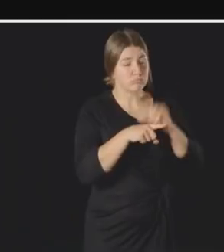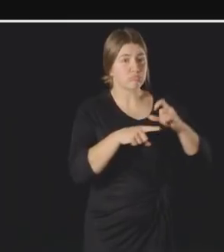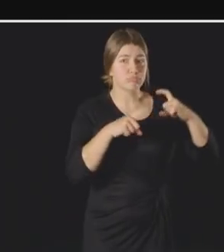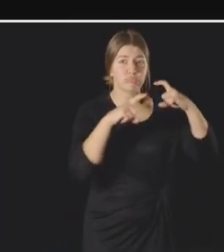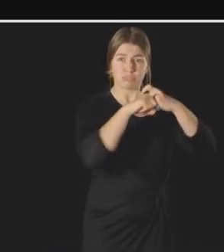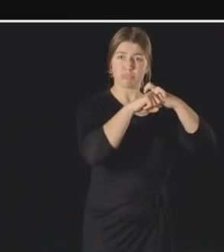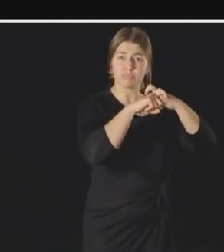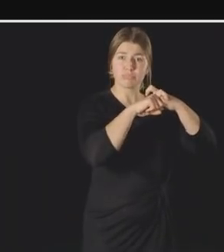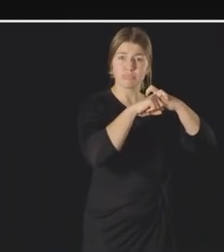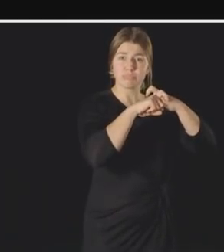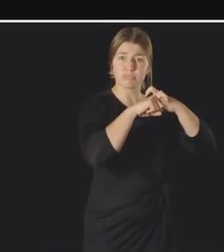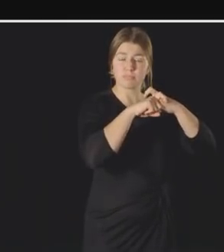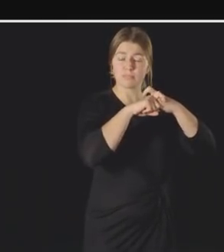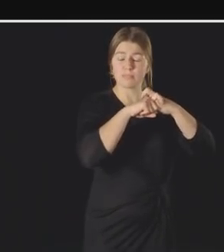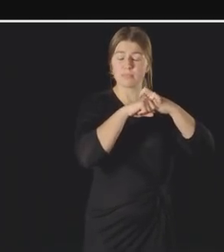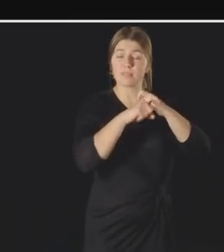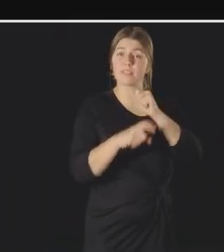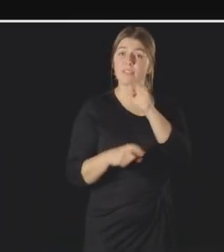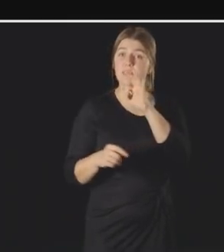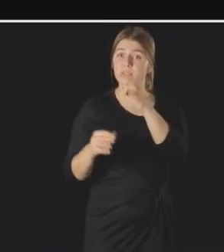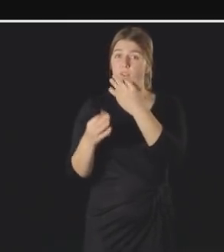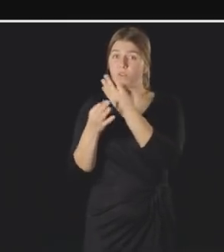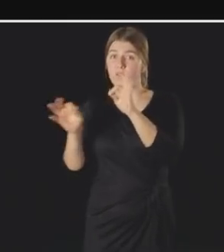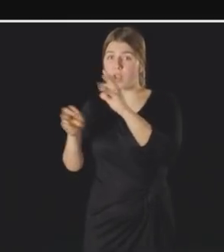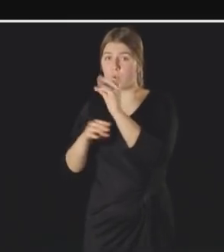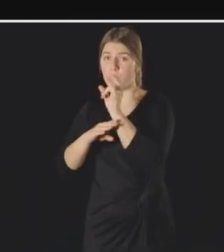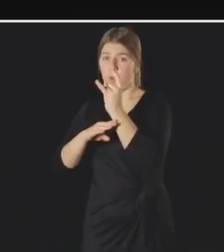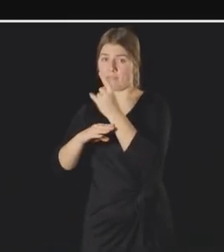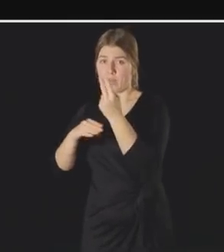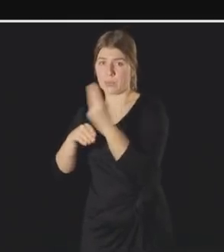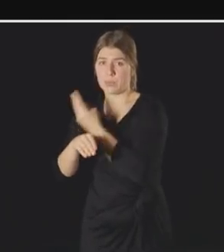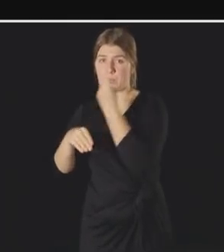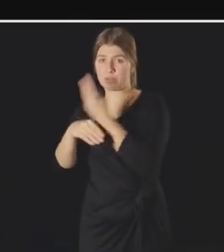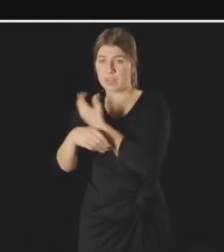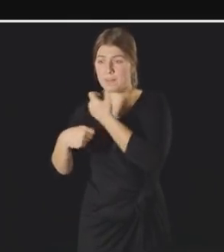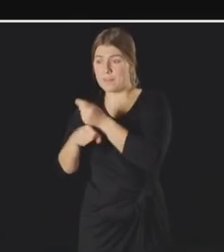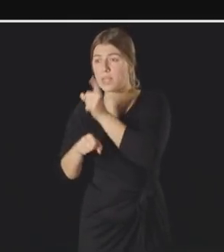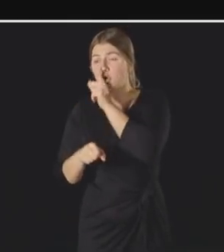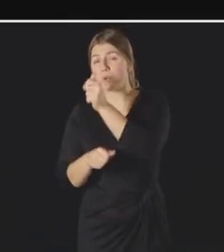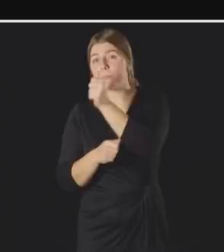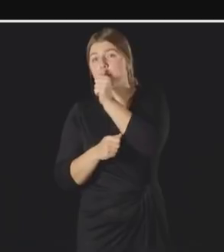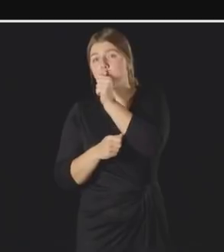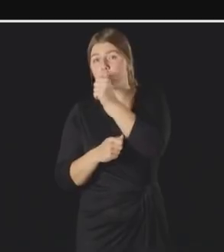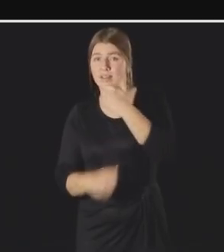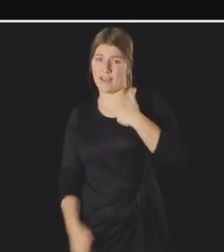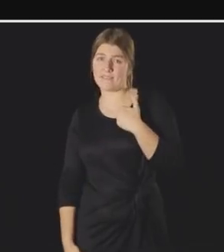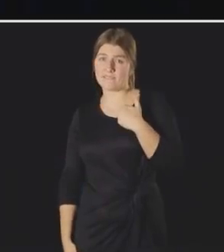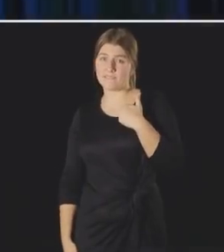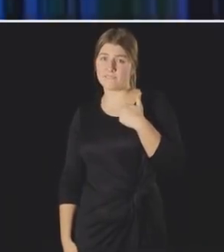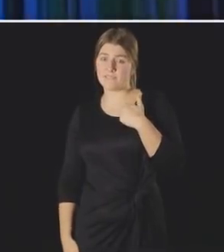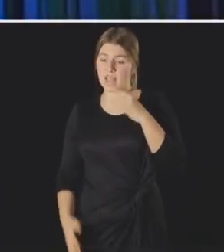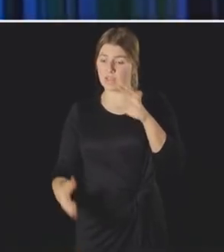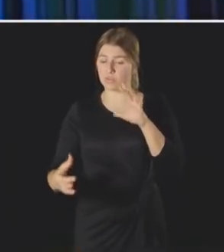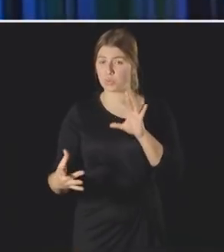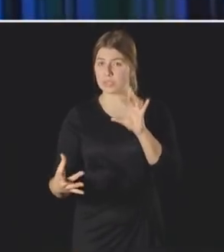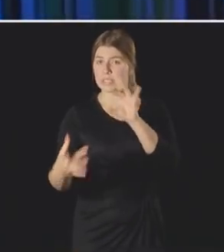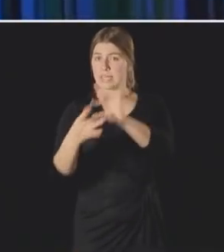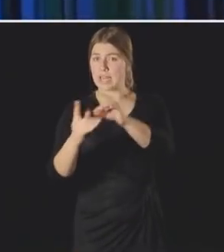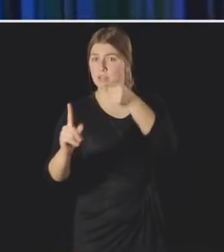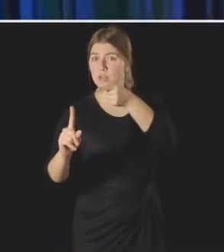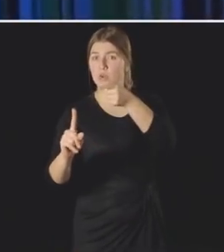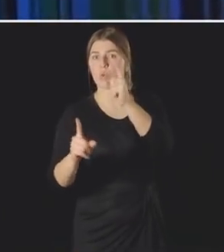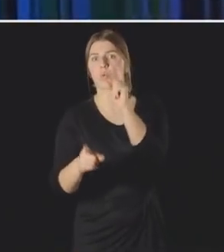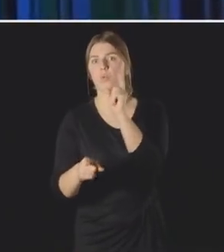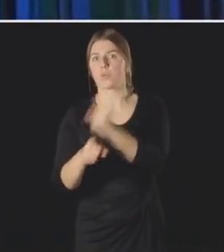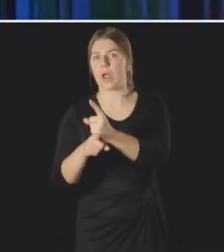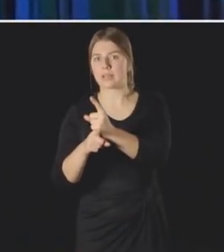password protected and that you're connected to the correct network. If you accidentally log into a fake network, a thief can see